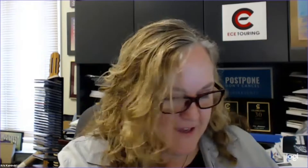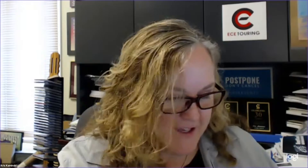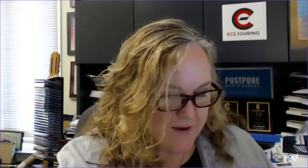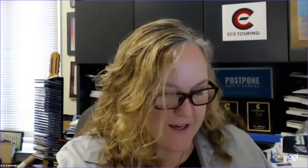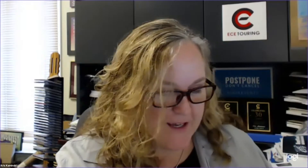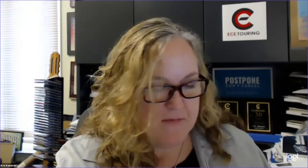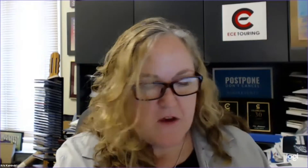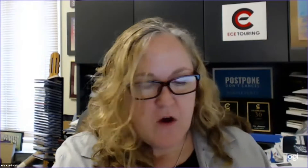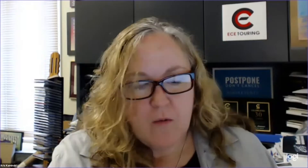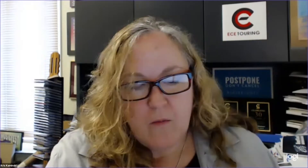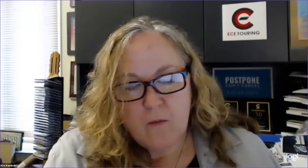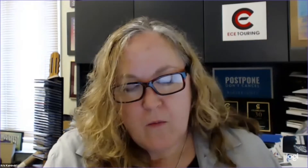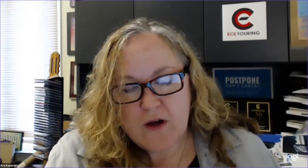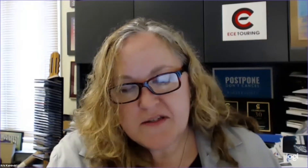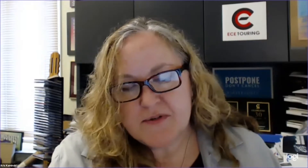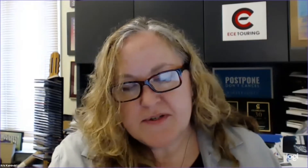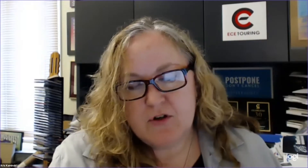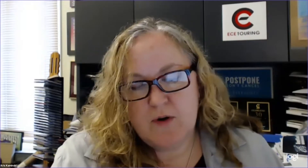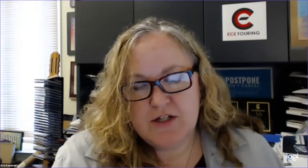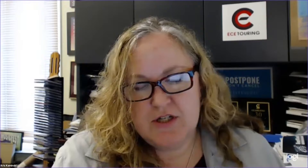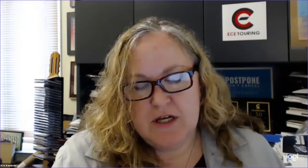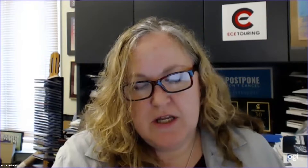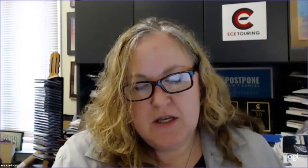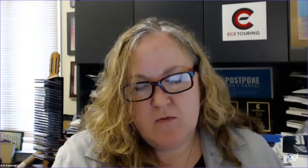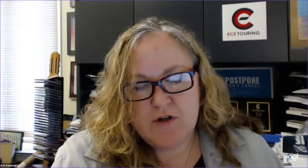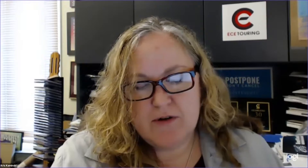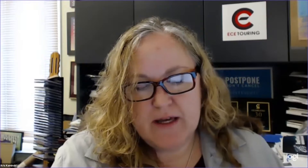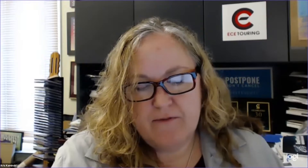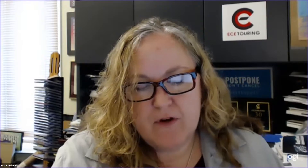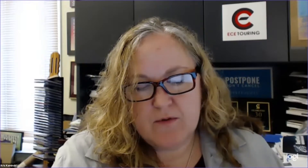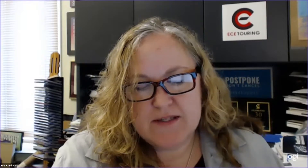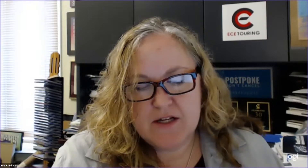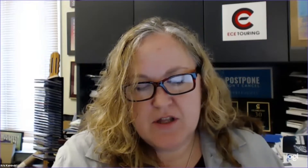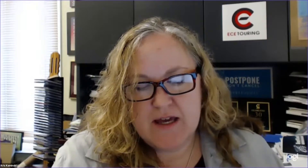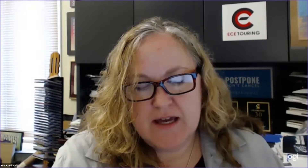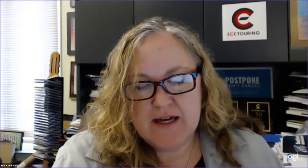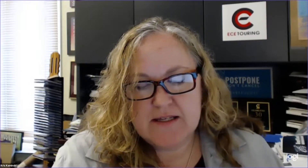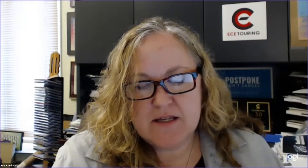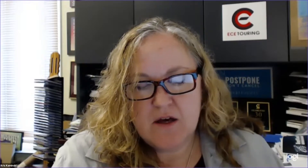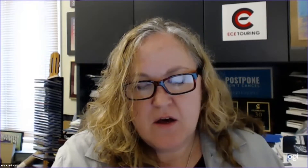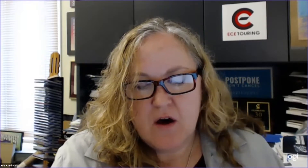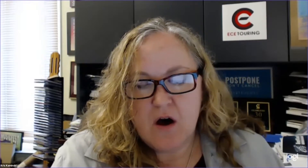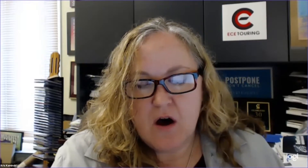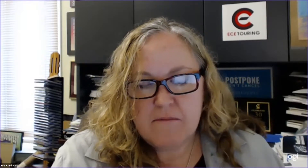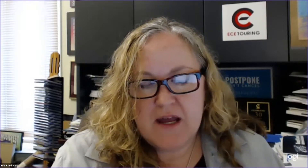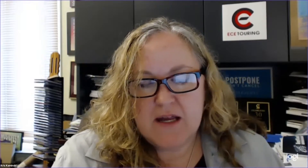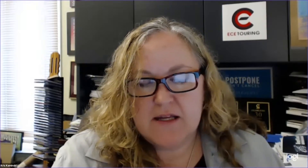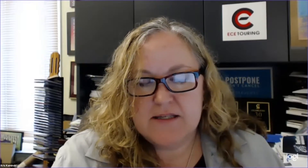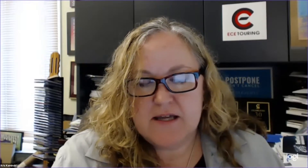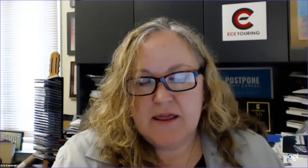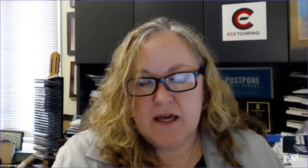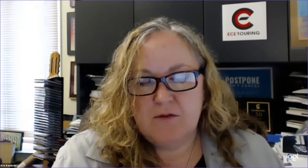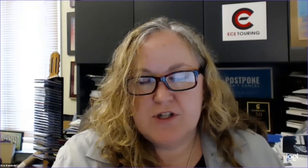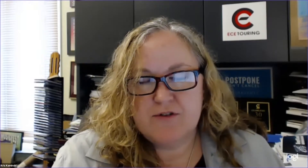Thank you, Betty. We also received a question wondering if there was such a thing as automated